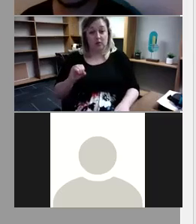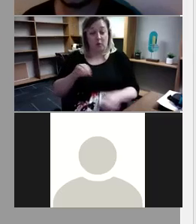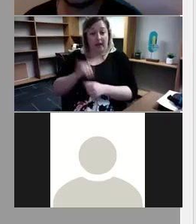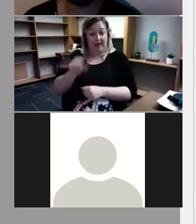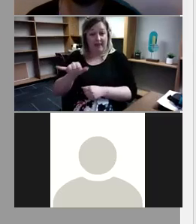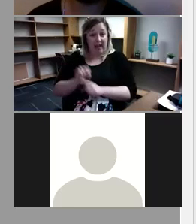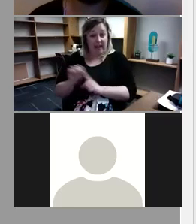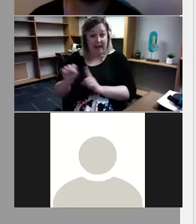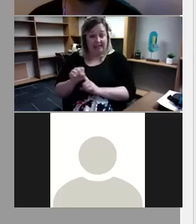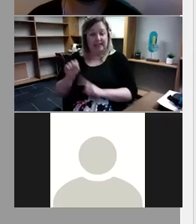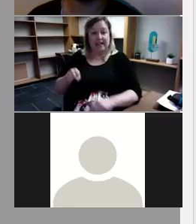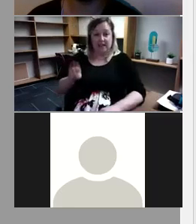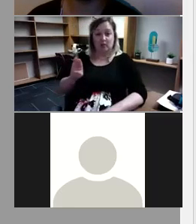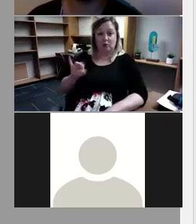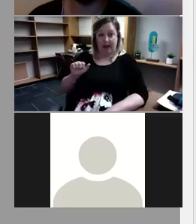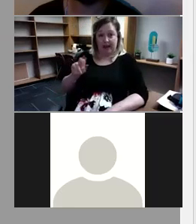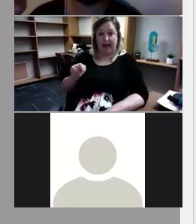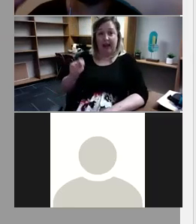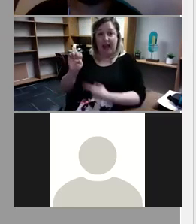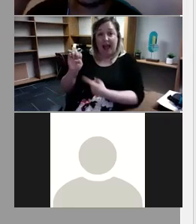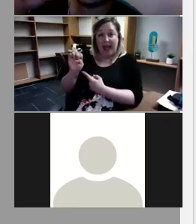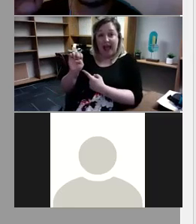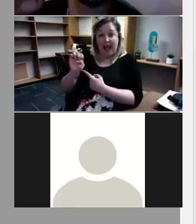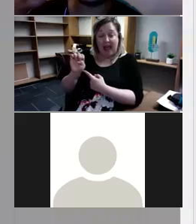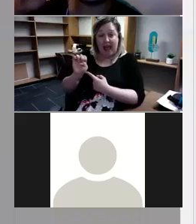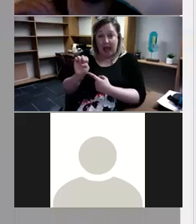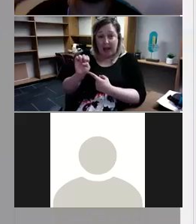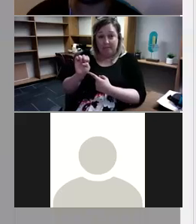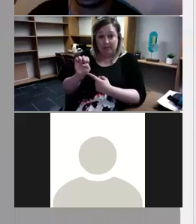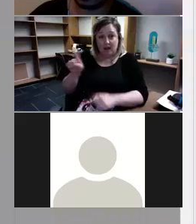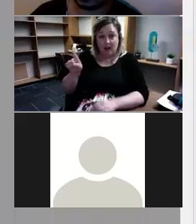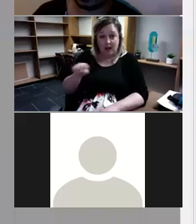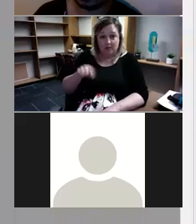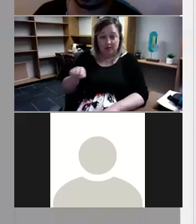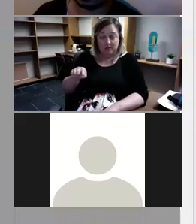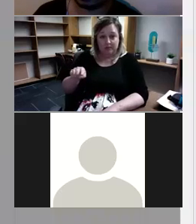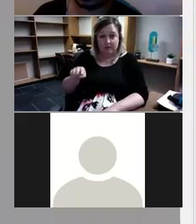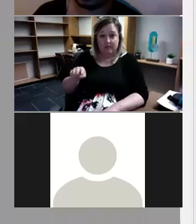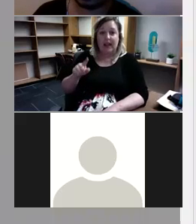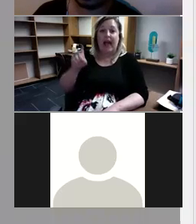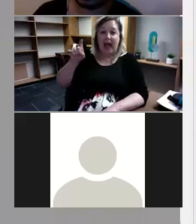yes, Brian, epsilon always has to be, no, epsilon is not an integer, but it has to be positive.